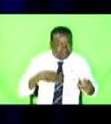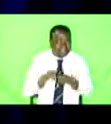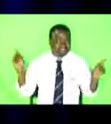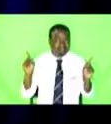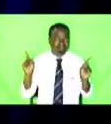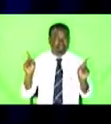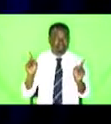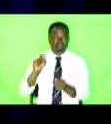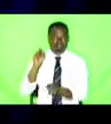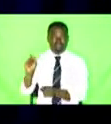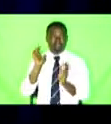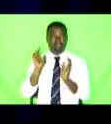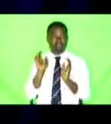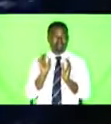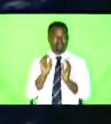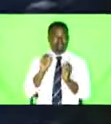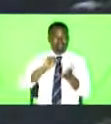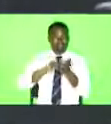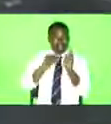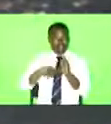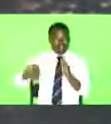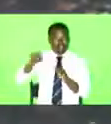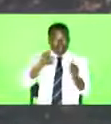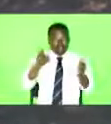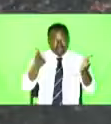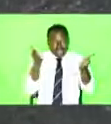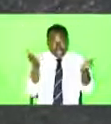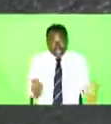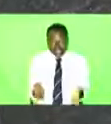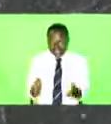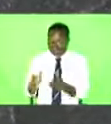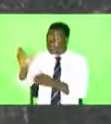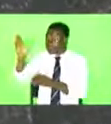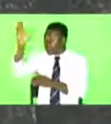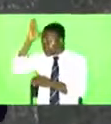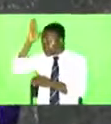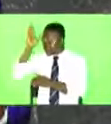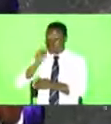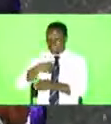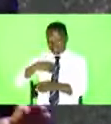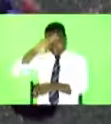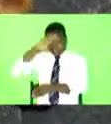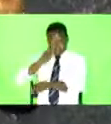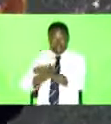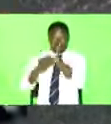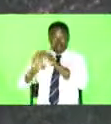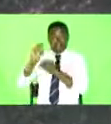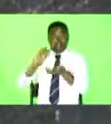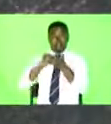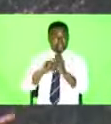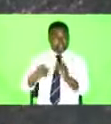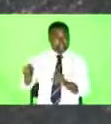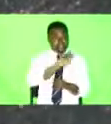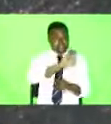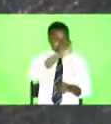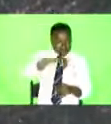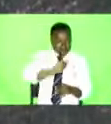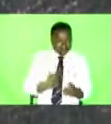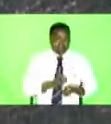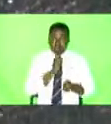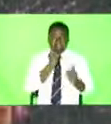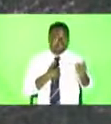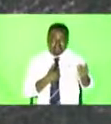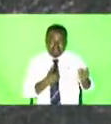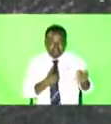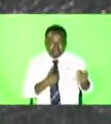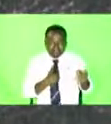stop. If you are here and your daddy does not have the Son of God, your dad does not have eternal life. You